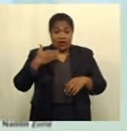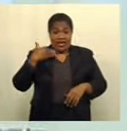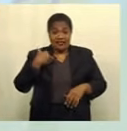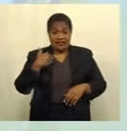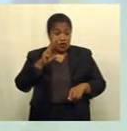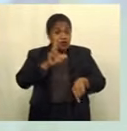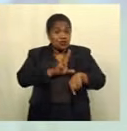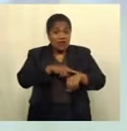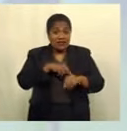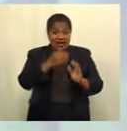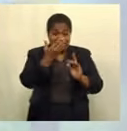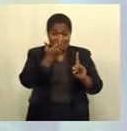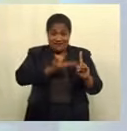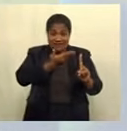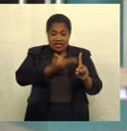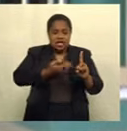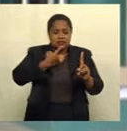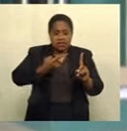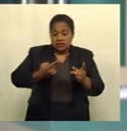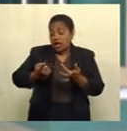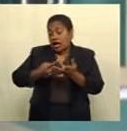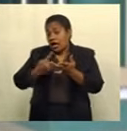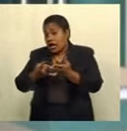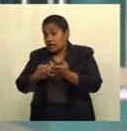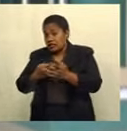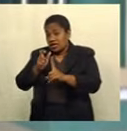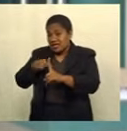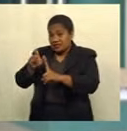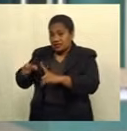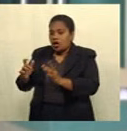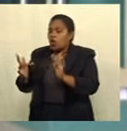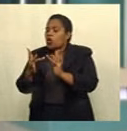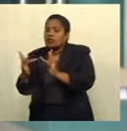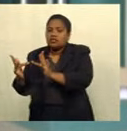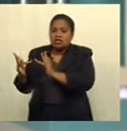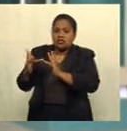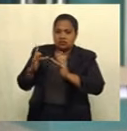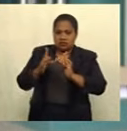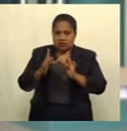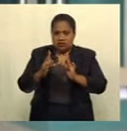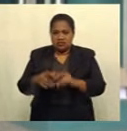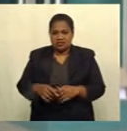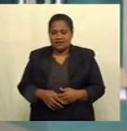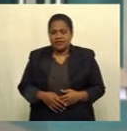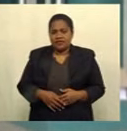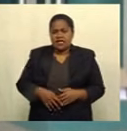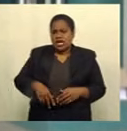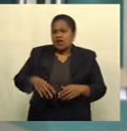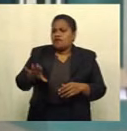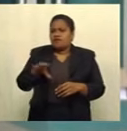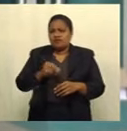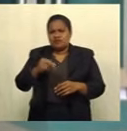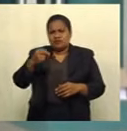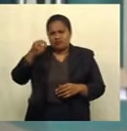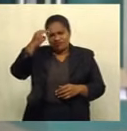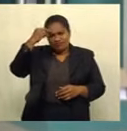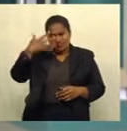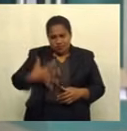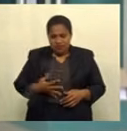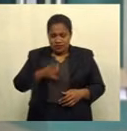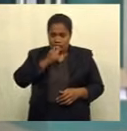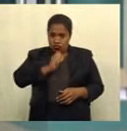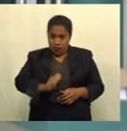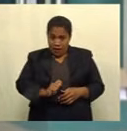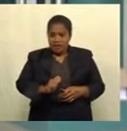says the remaining cases are contacts of known cases, cases that were seen in screening clinics and were swabbed, and cases